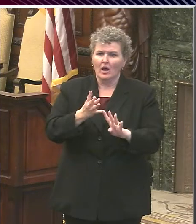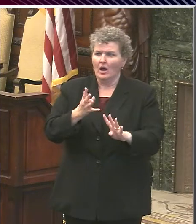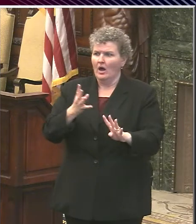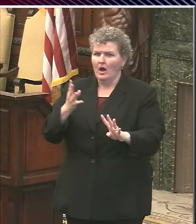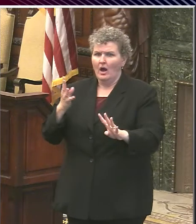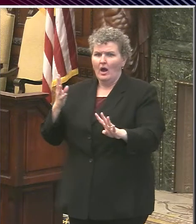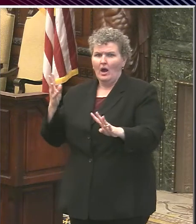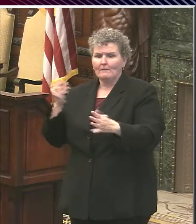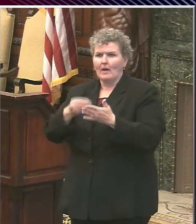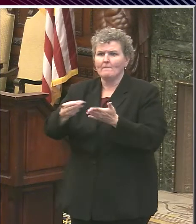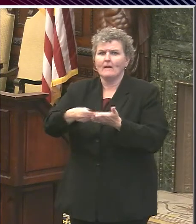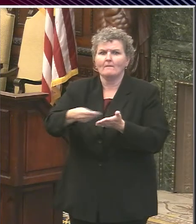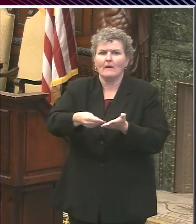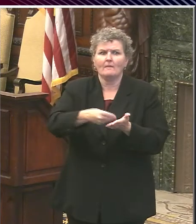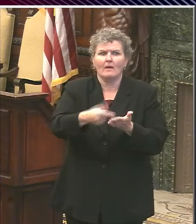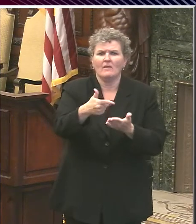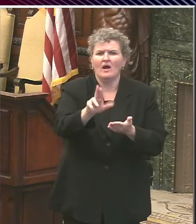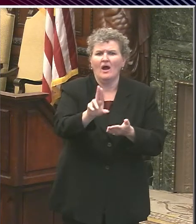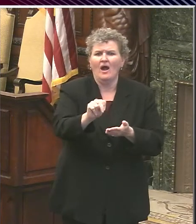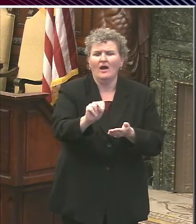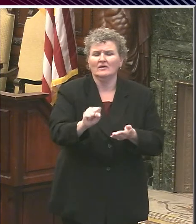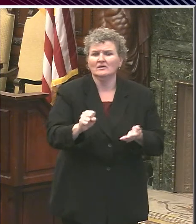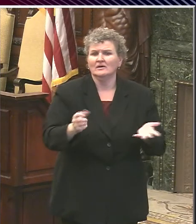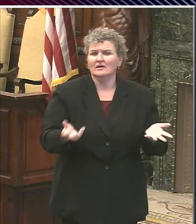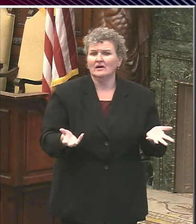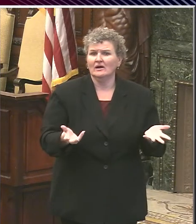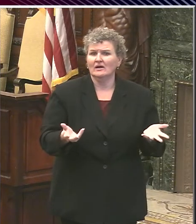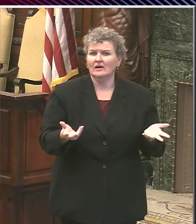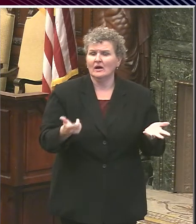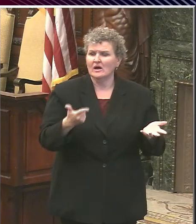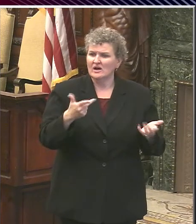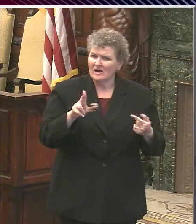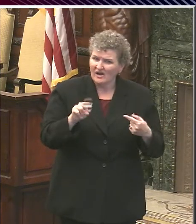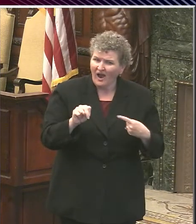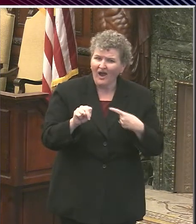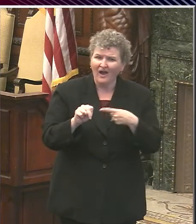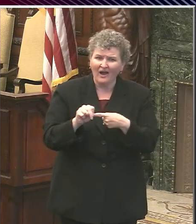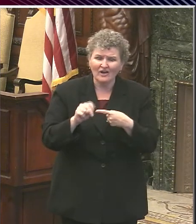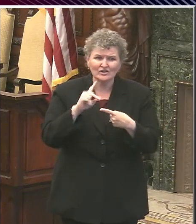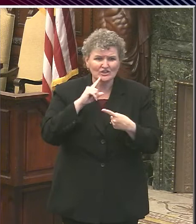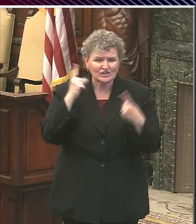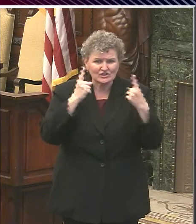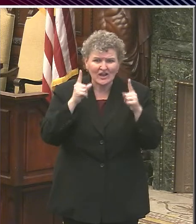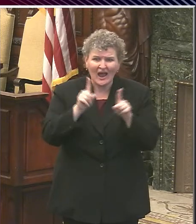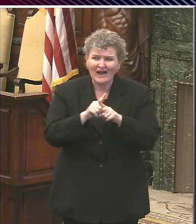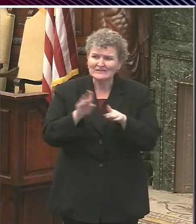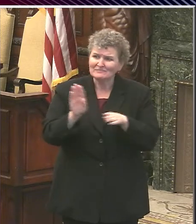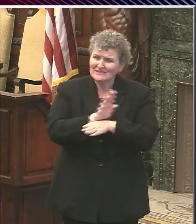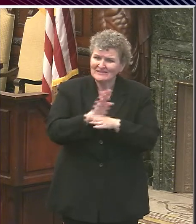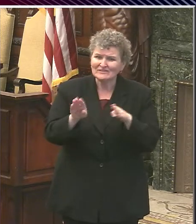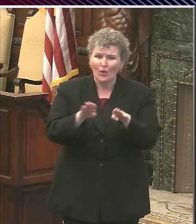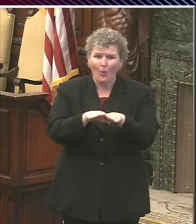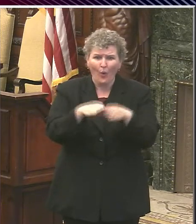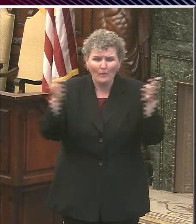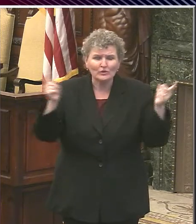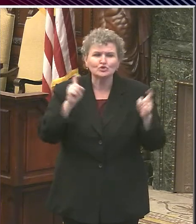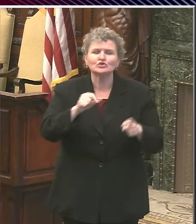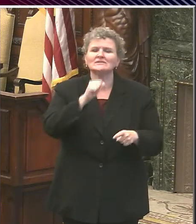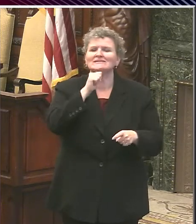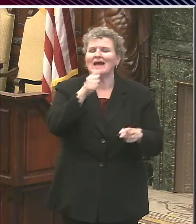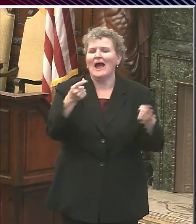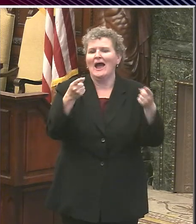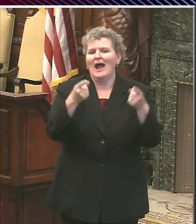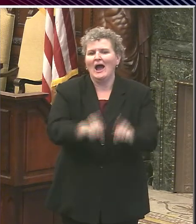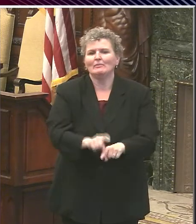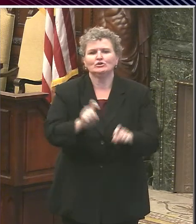handguns. And the handgun shops were considered essential businesses. Those kinds of things should not happen in a pandemic. We should be